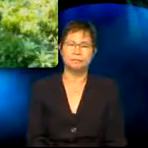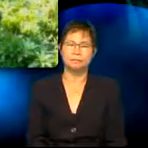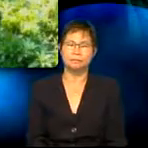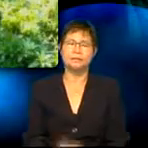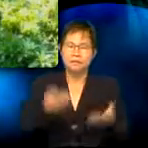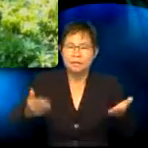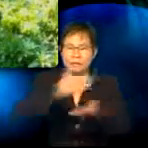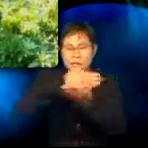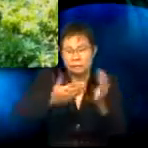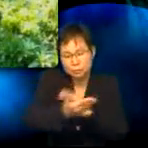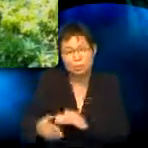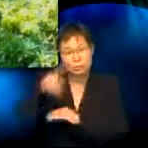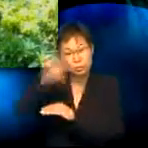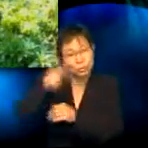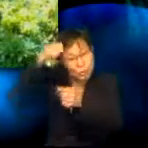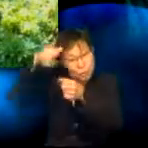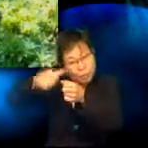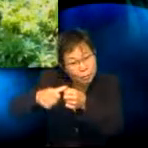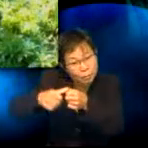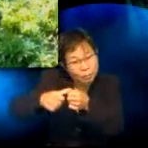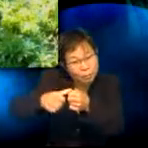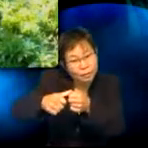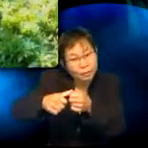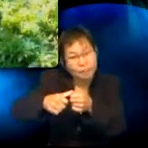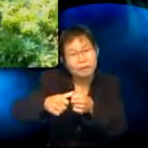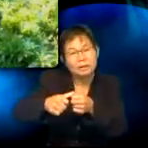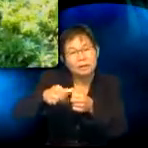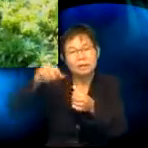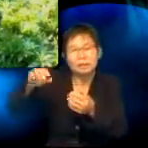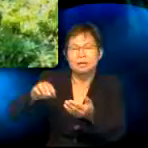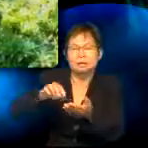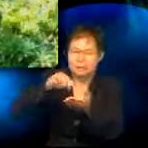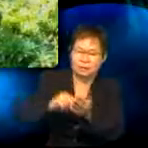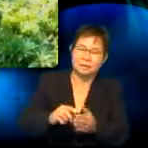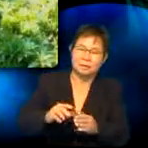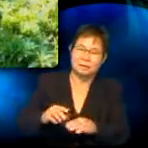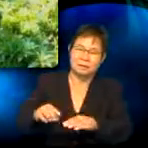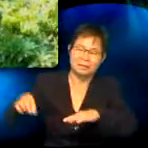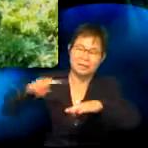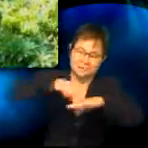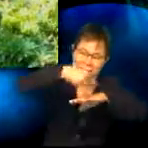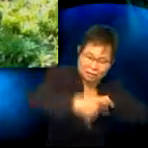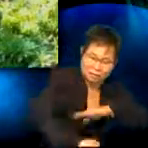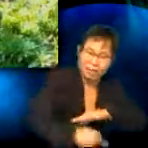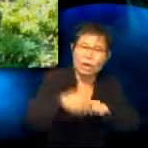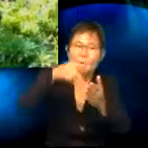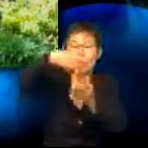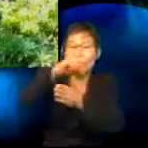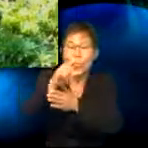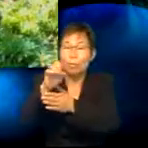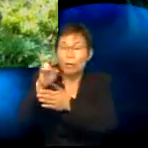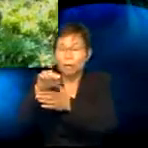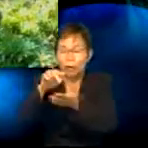Here's something you should remember. The landing of pollen grains on the stigma marks the end of